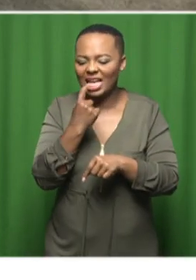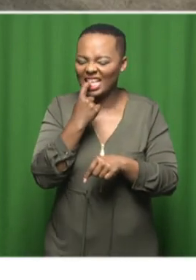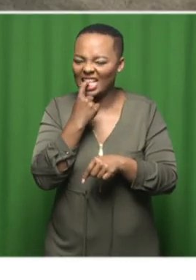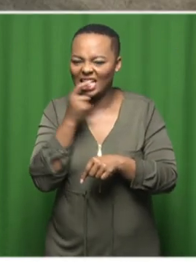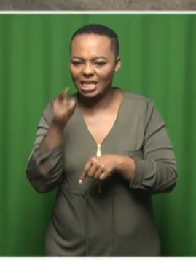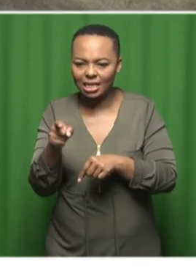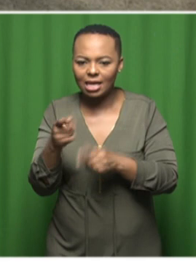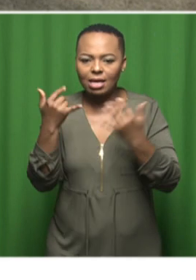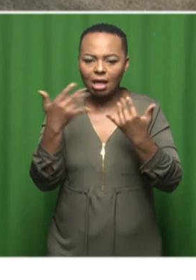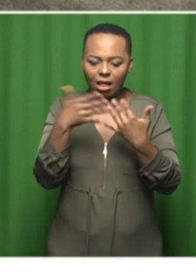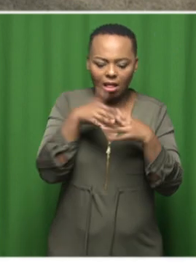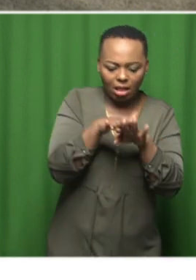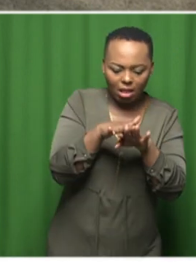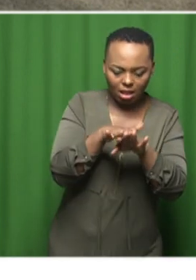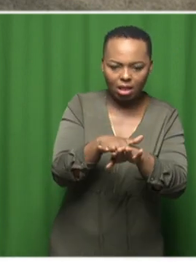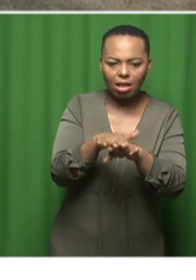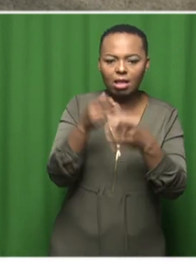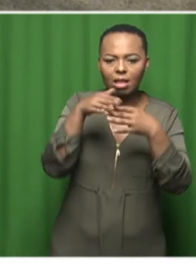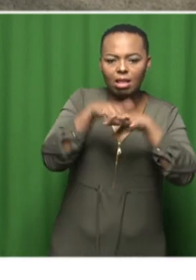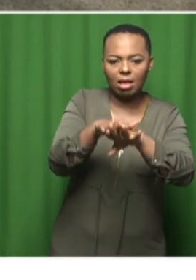the tactile sense of it, so that it's